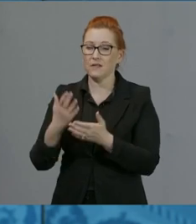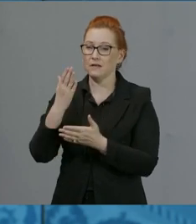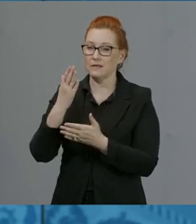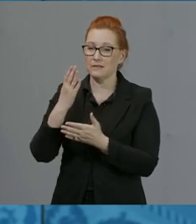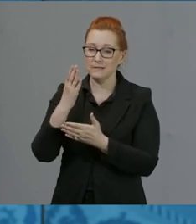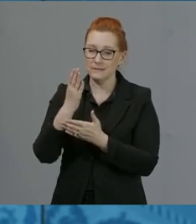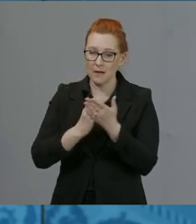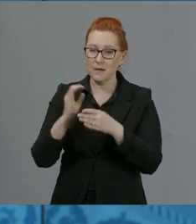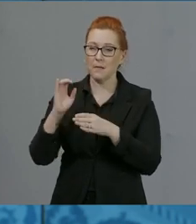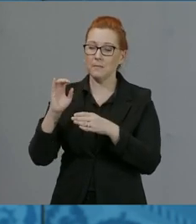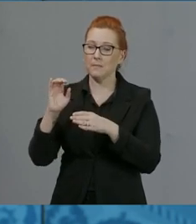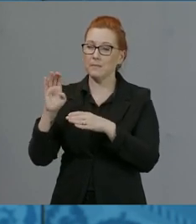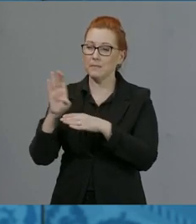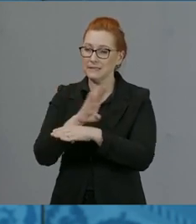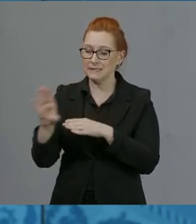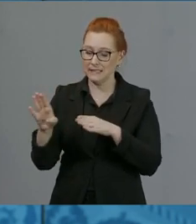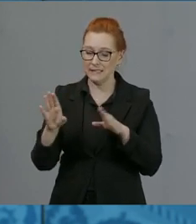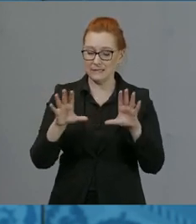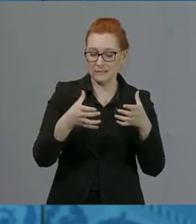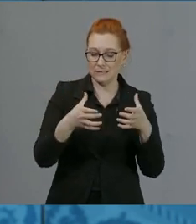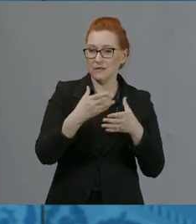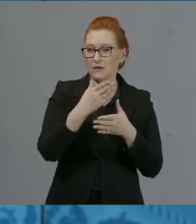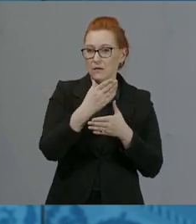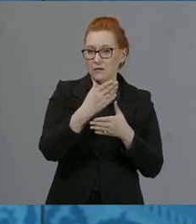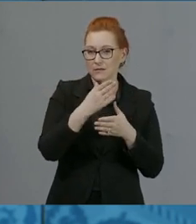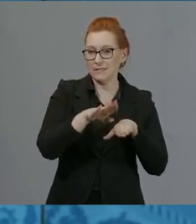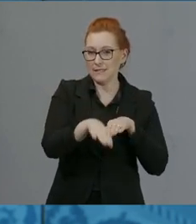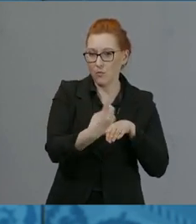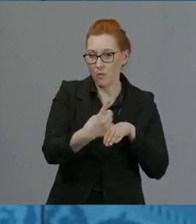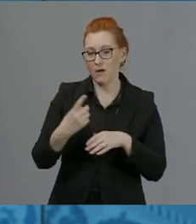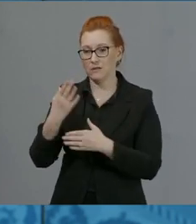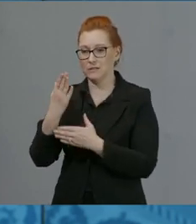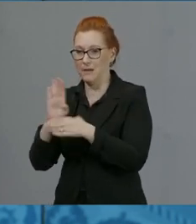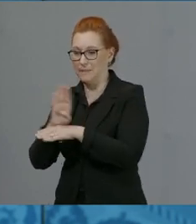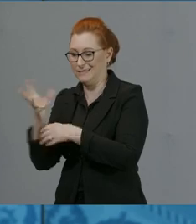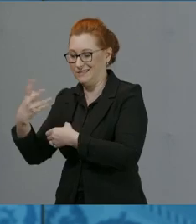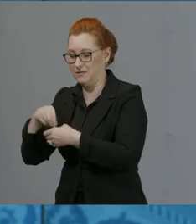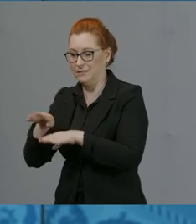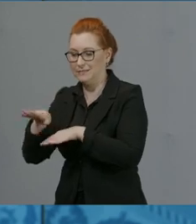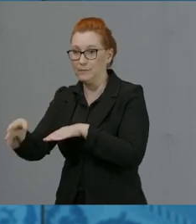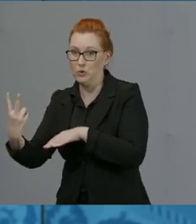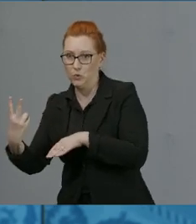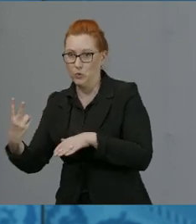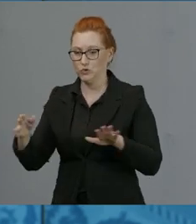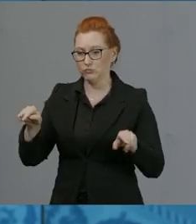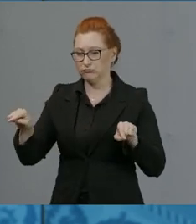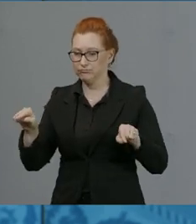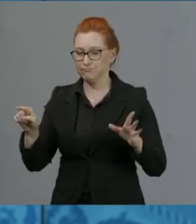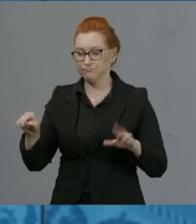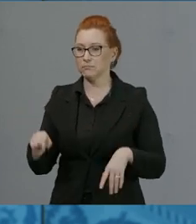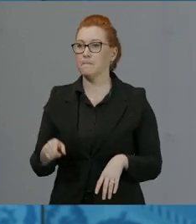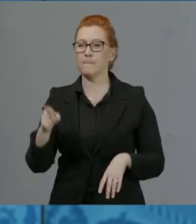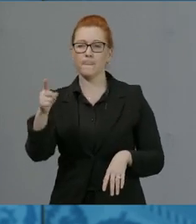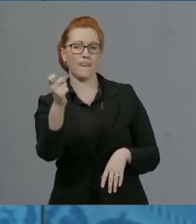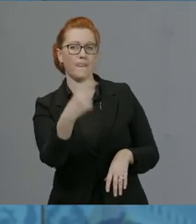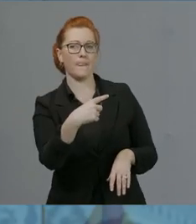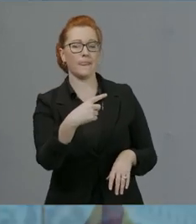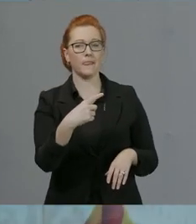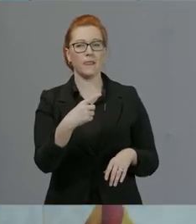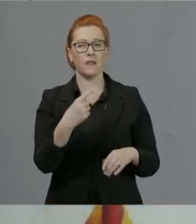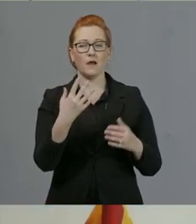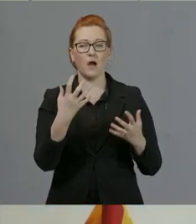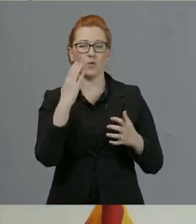phase one or phase two, and those are the discussions we're having. To wrap it up, one more from Zach here. Yeah, Dr. Christ, I want to ask you about